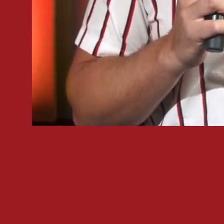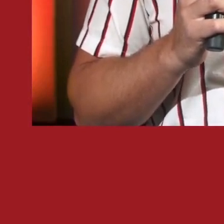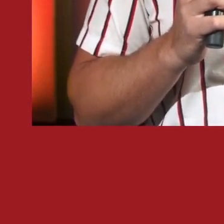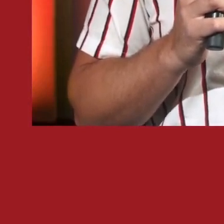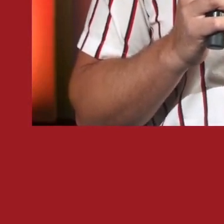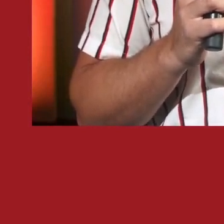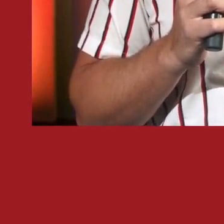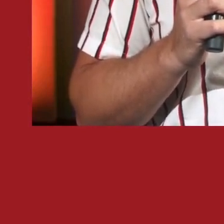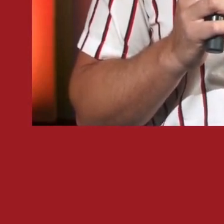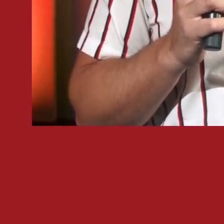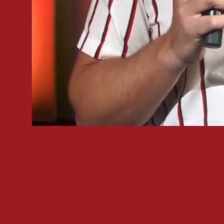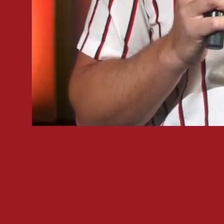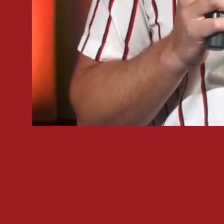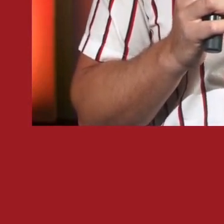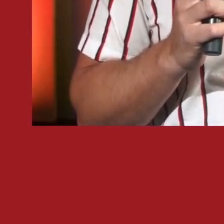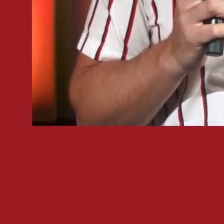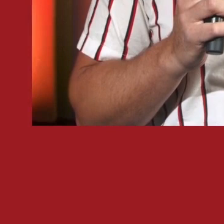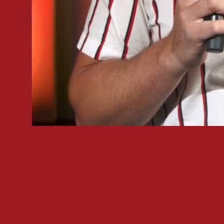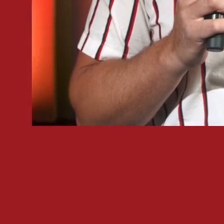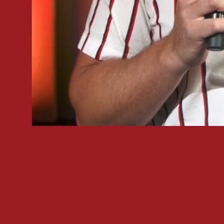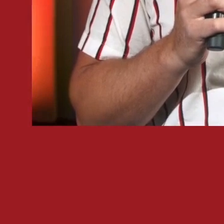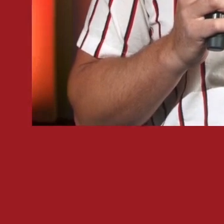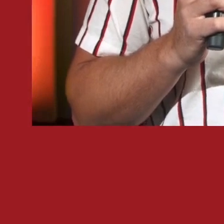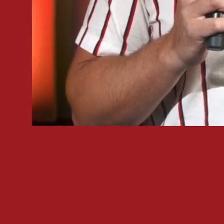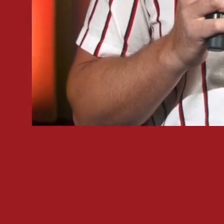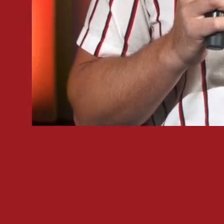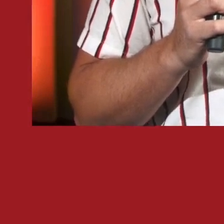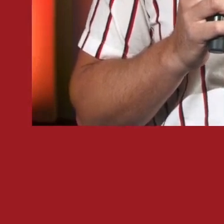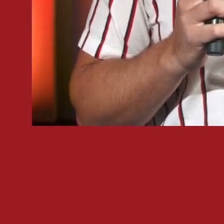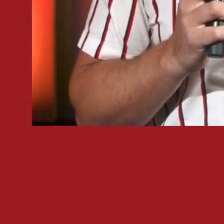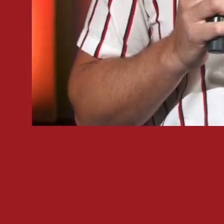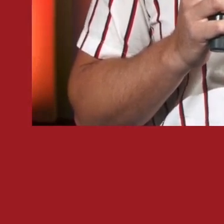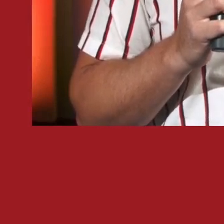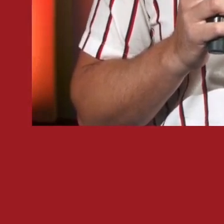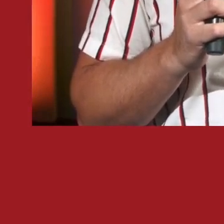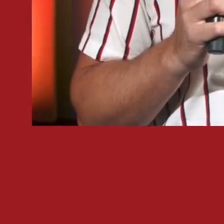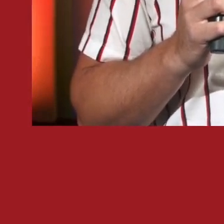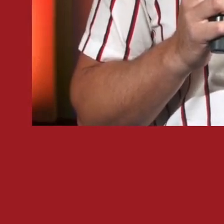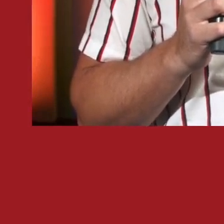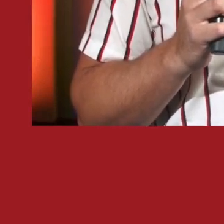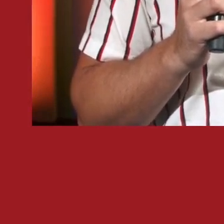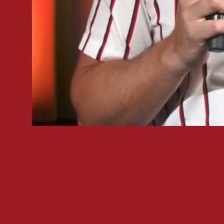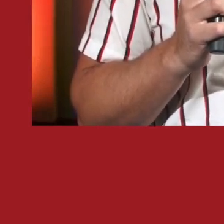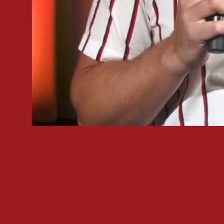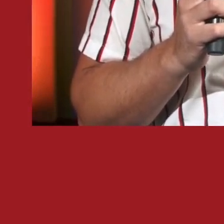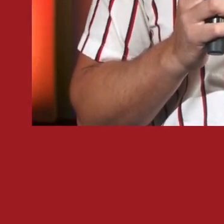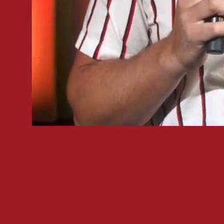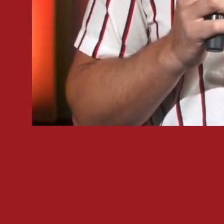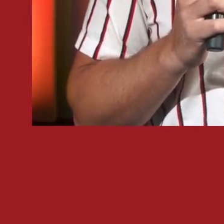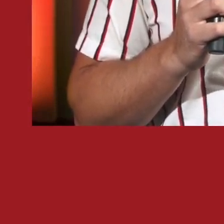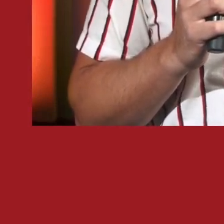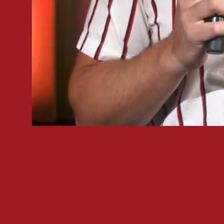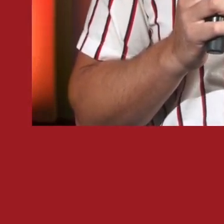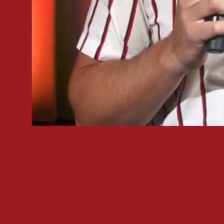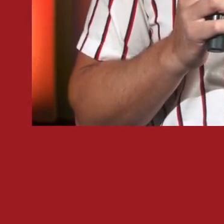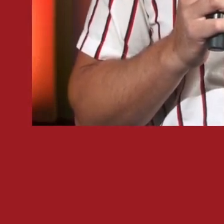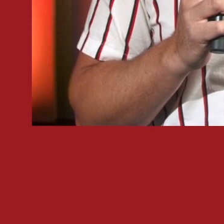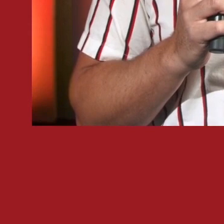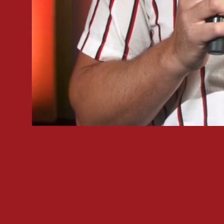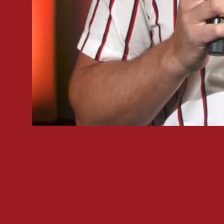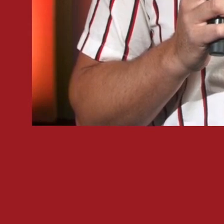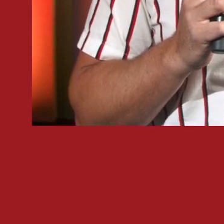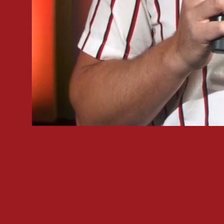today towards Convoy of Hope, there is a link that will be designated for Convoy of Hope. So once again, thank you